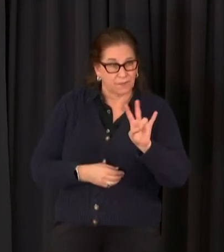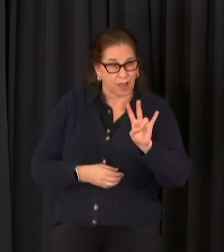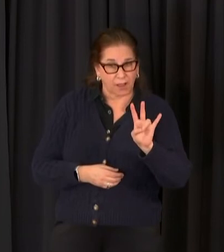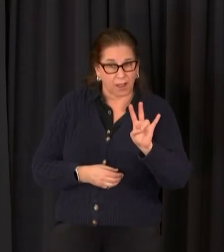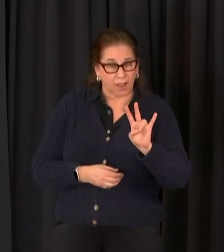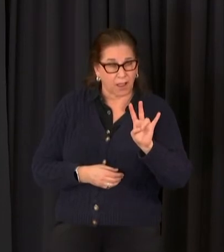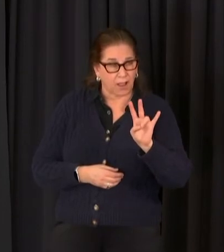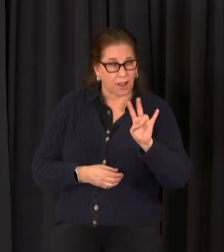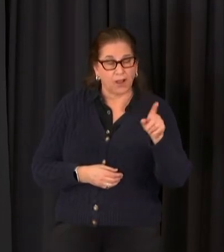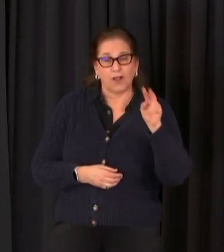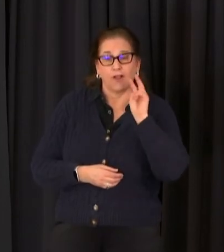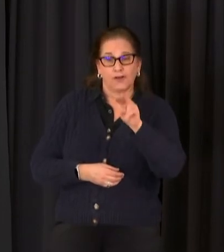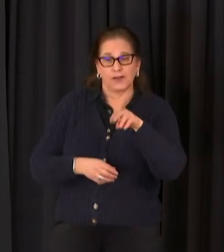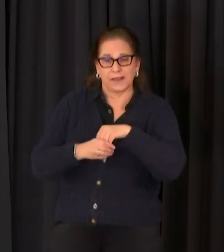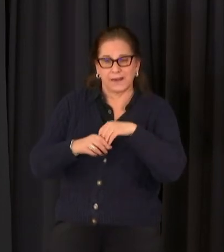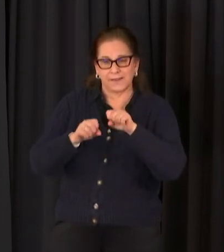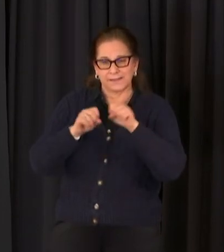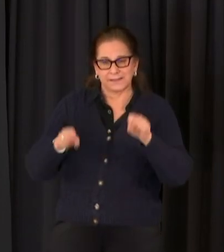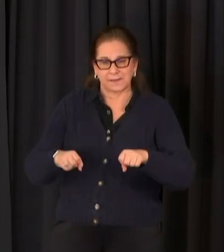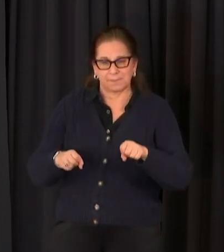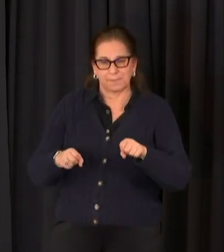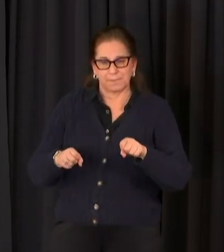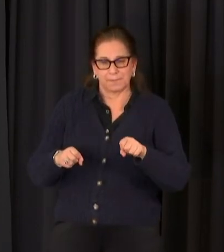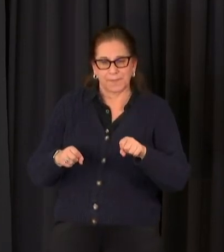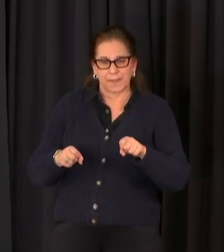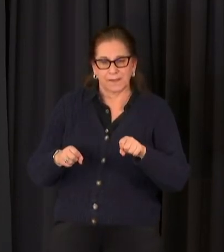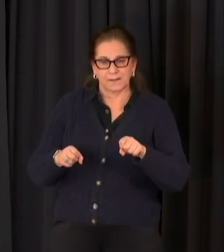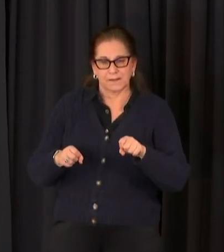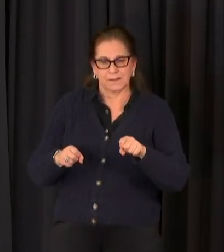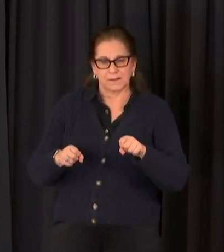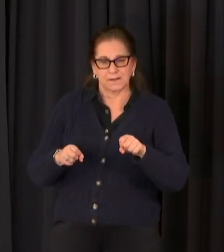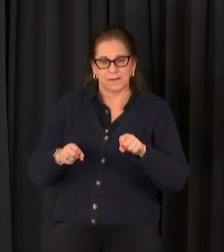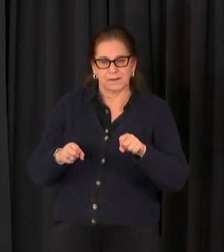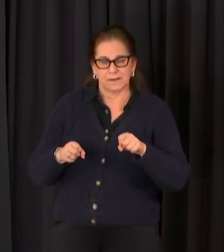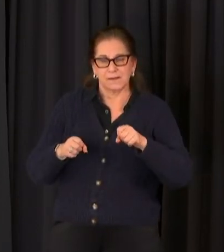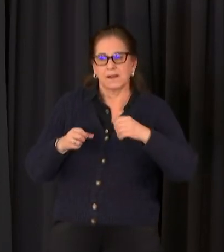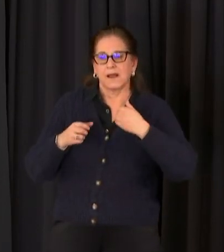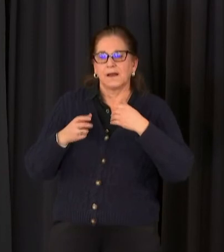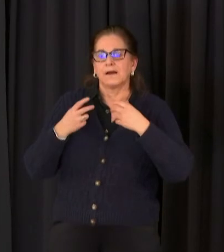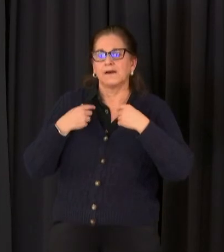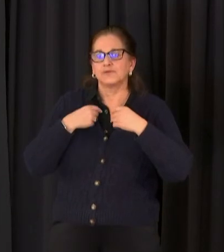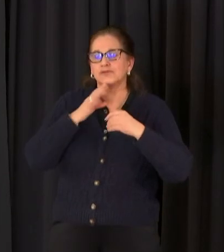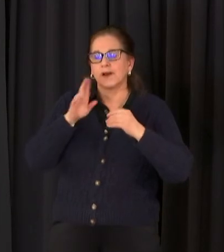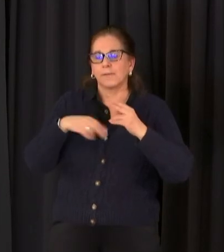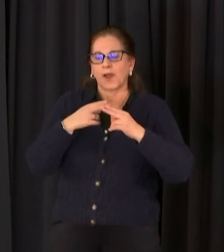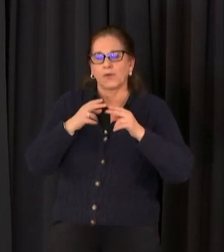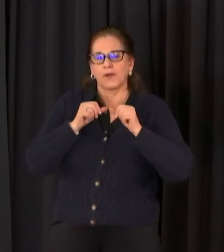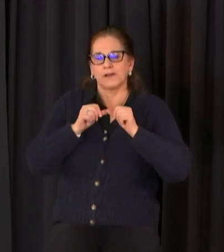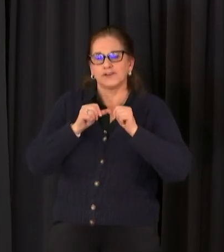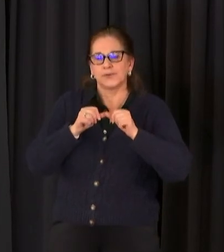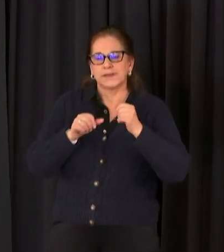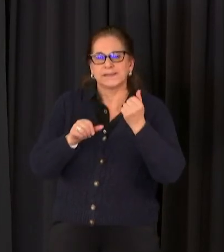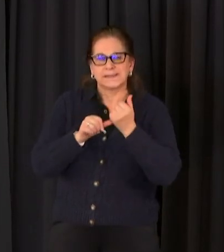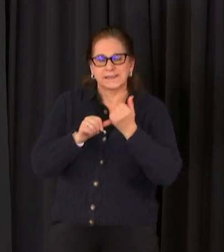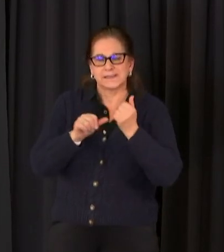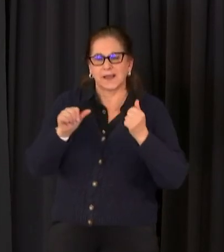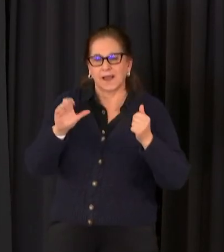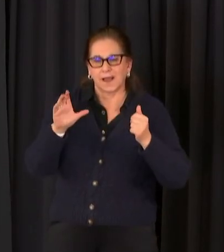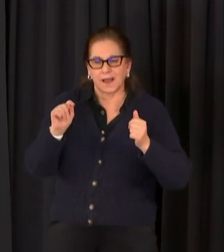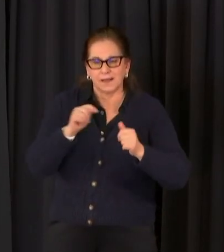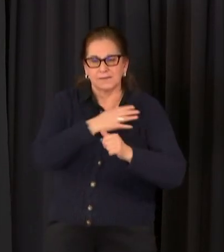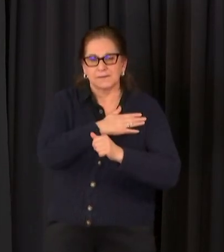system updates. As part of the Continued Assistance Act, we are making a series of